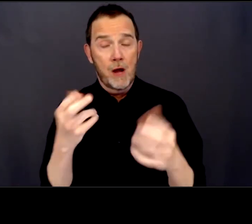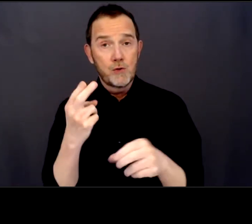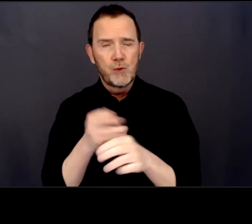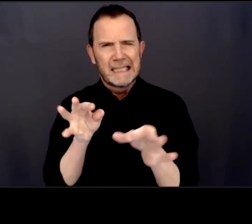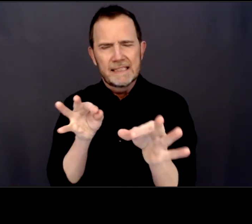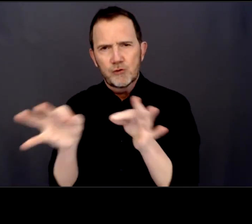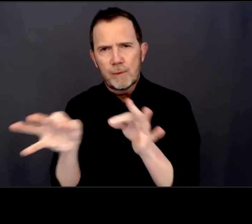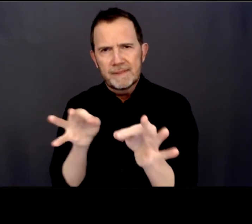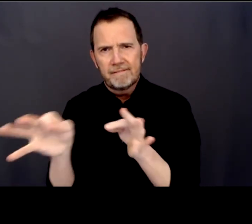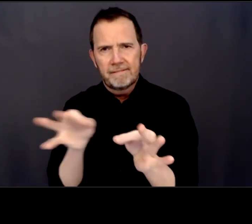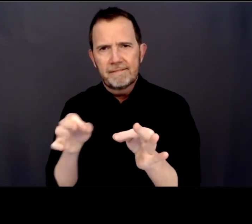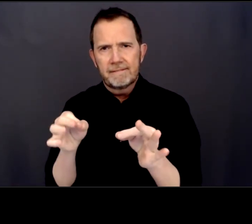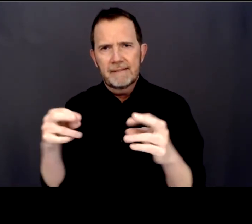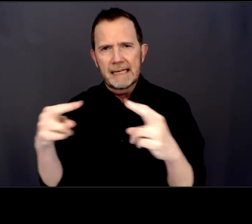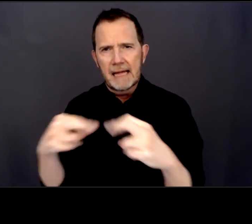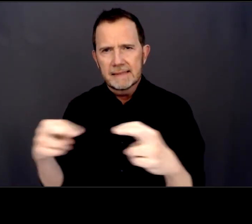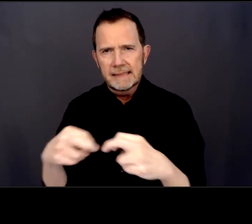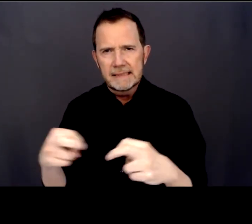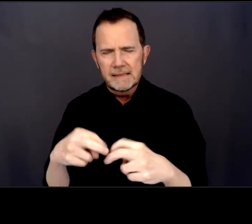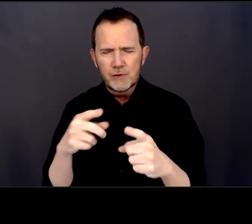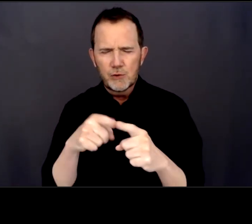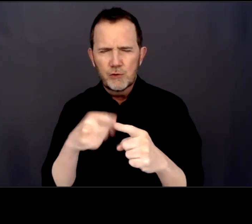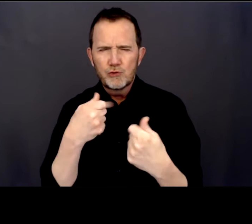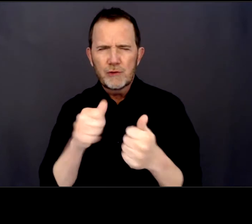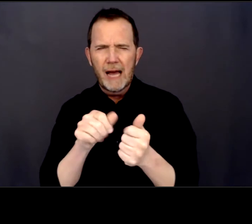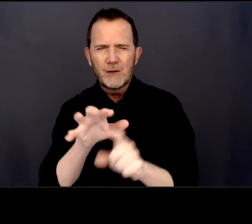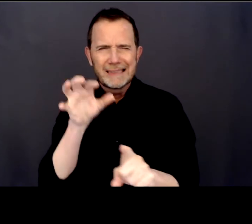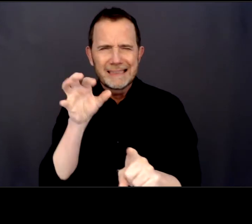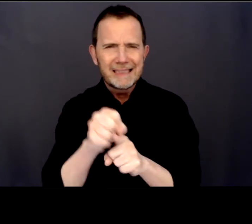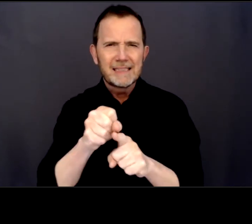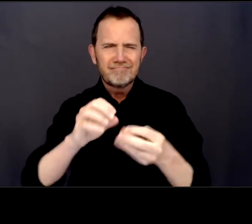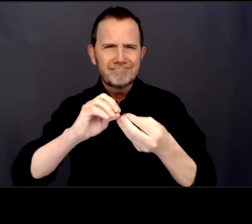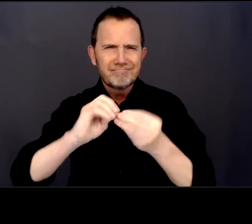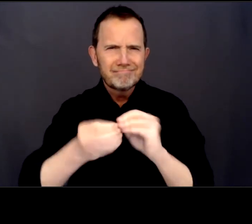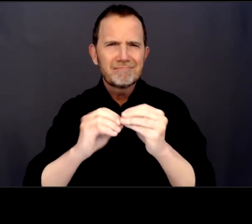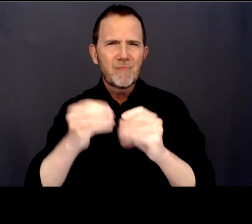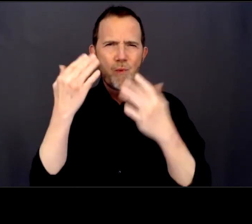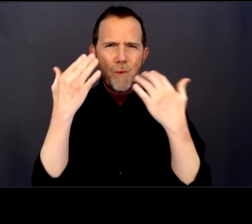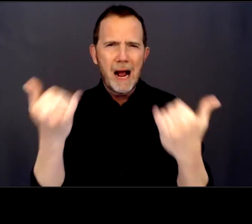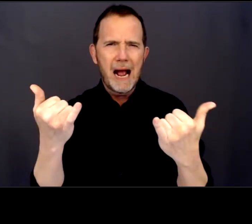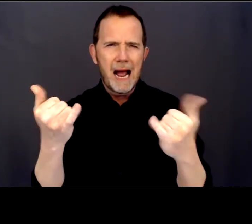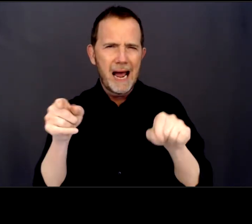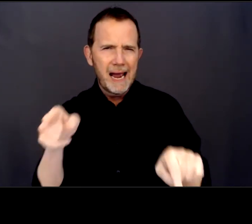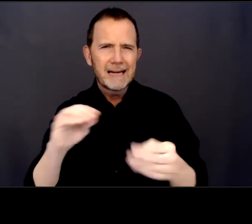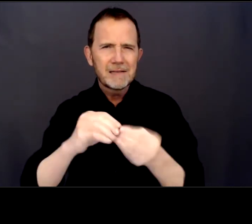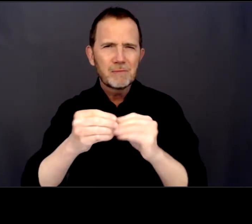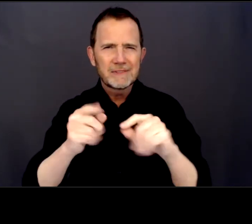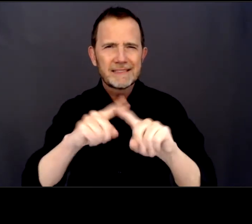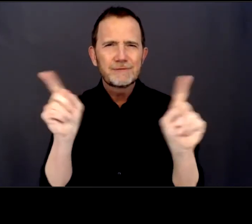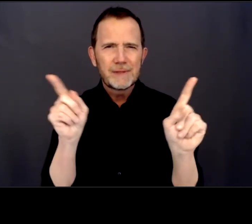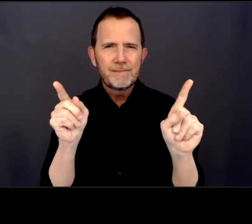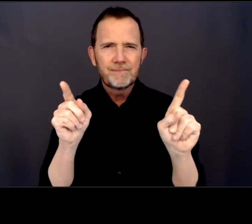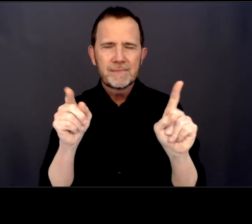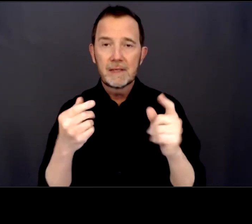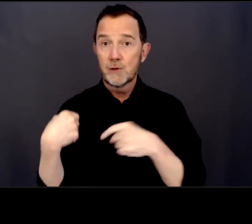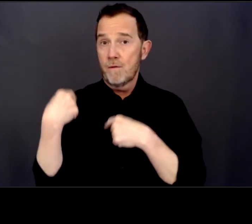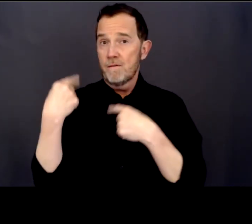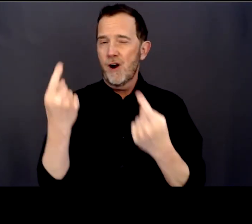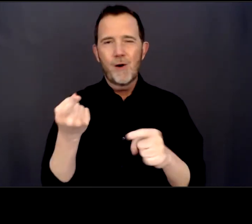to quantify some of these issues. We can't really draw causal relationships between the pattern that we observe